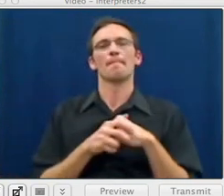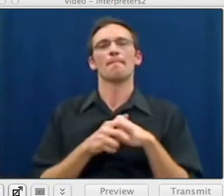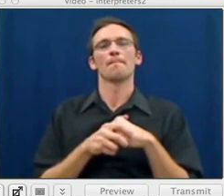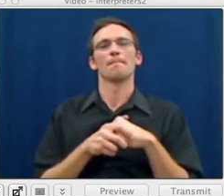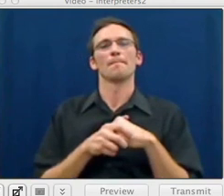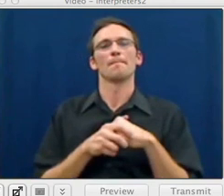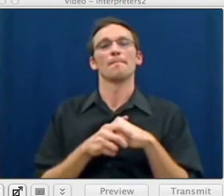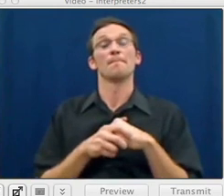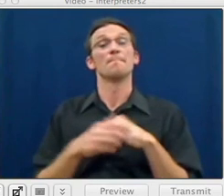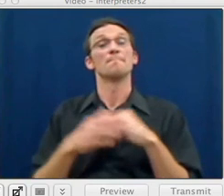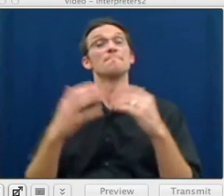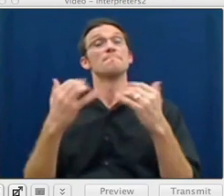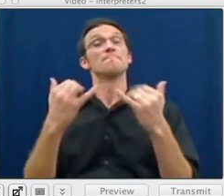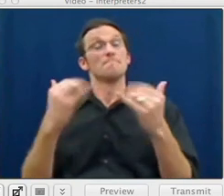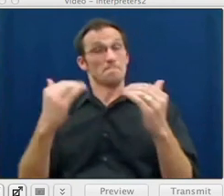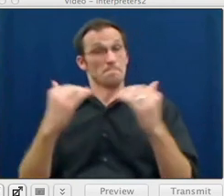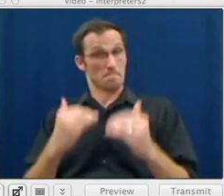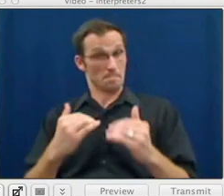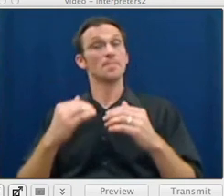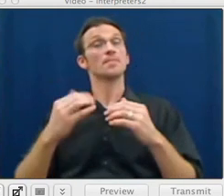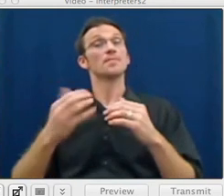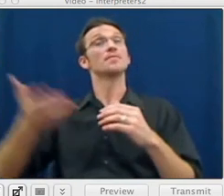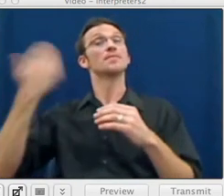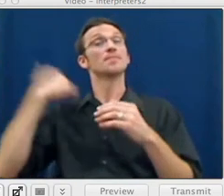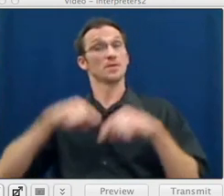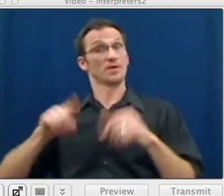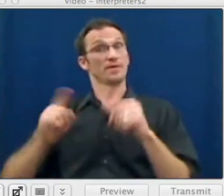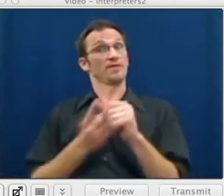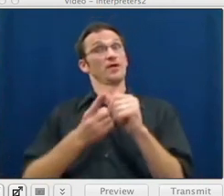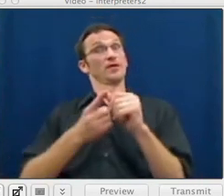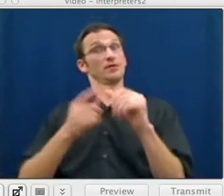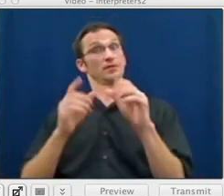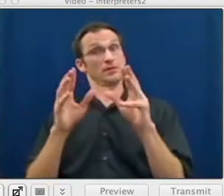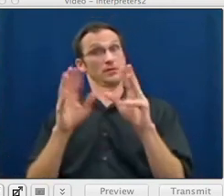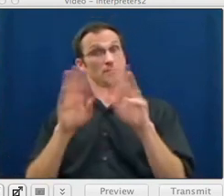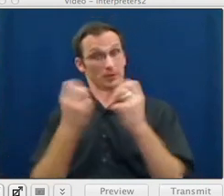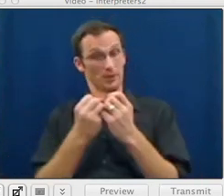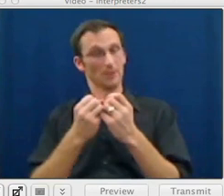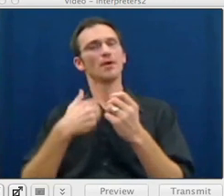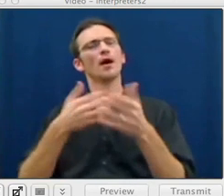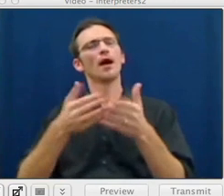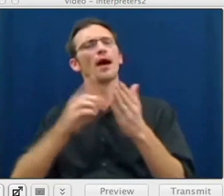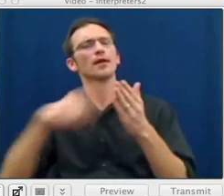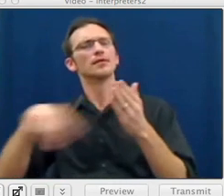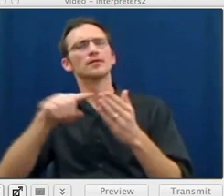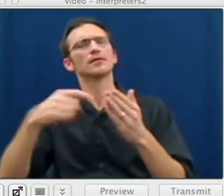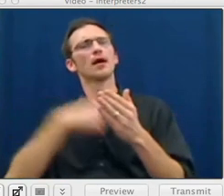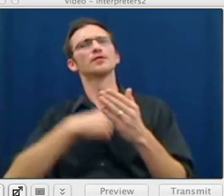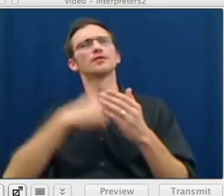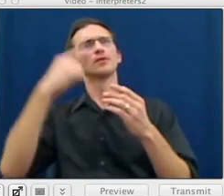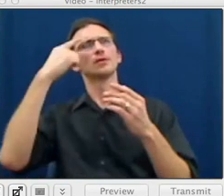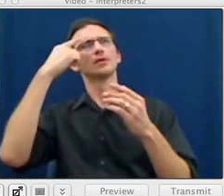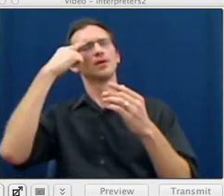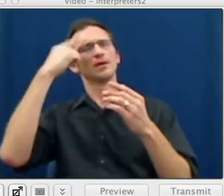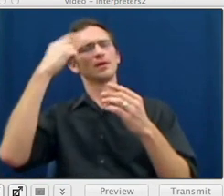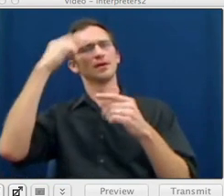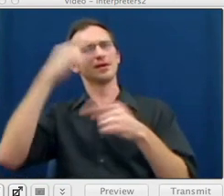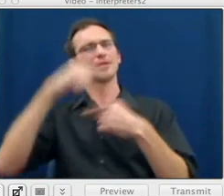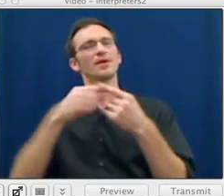one of the ways, I think, in the first presentation that I asked us to think about this conduit role or this valuation